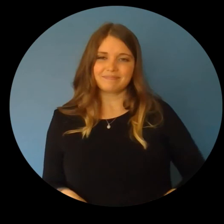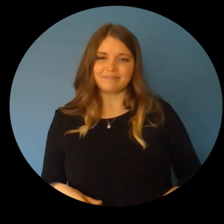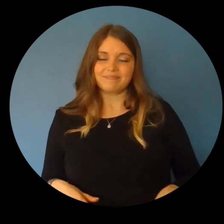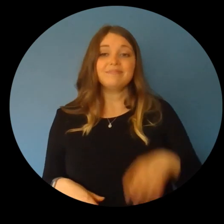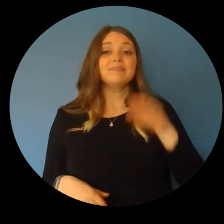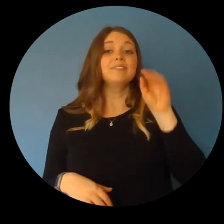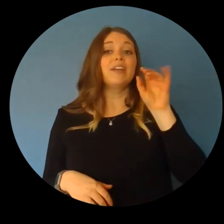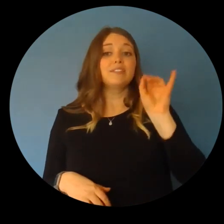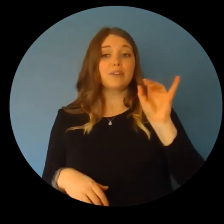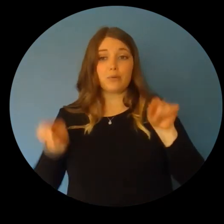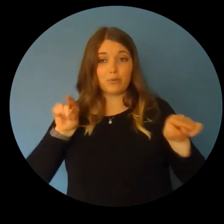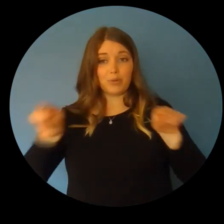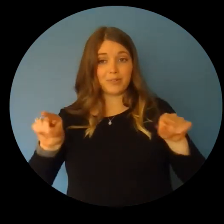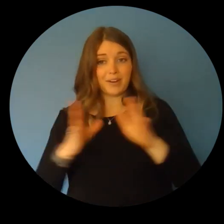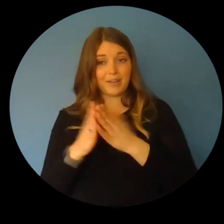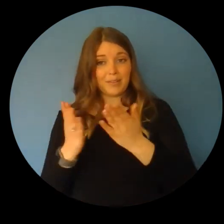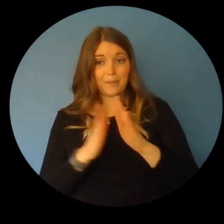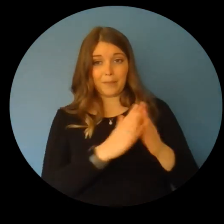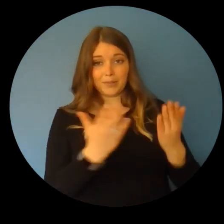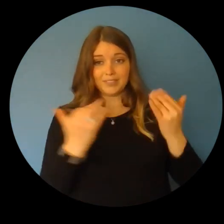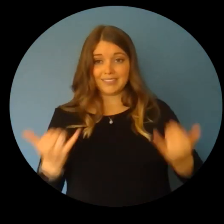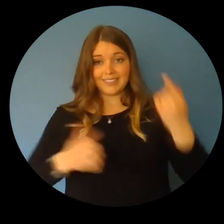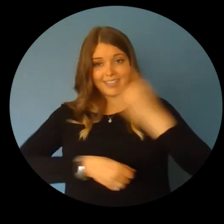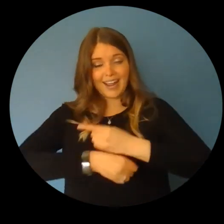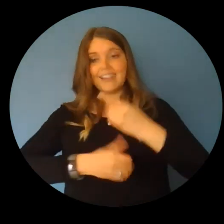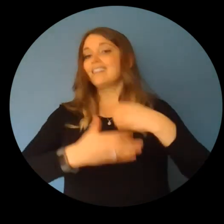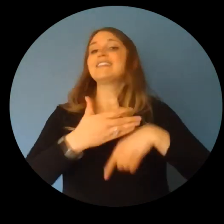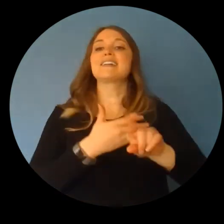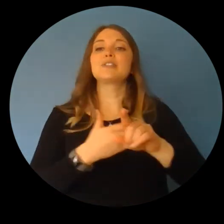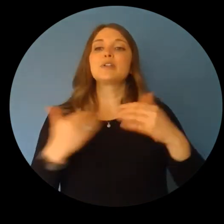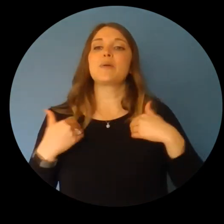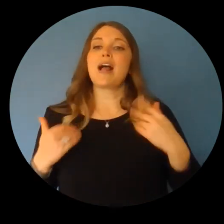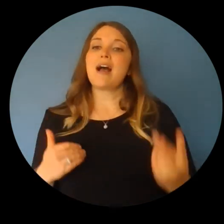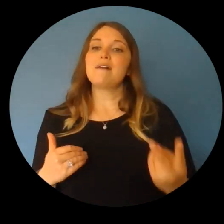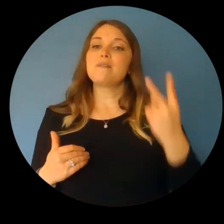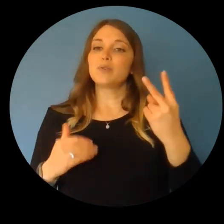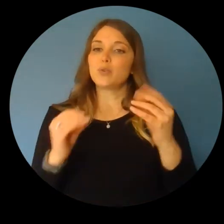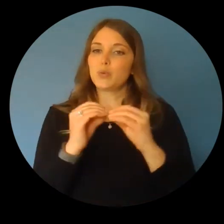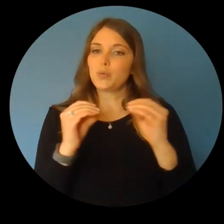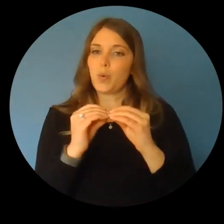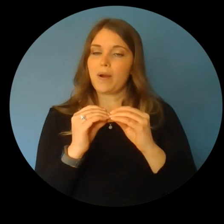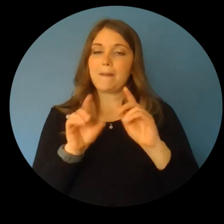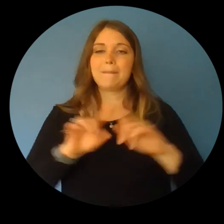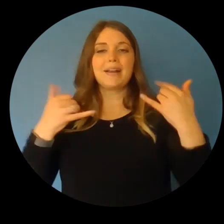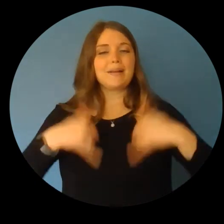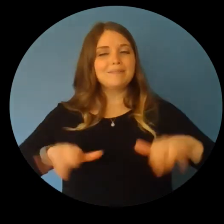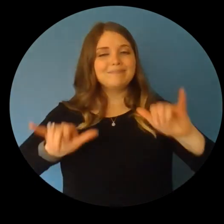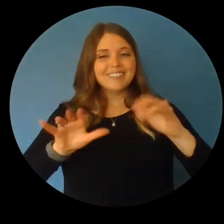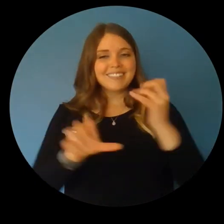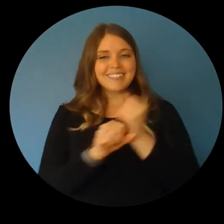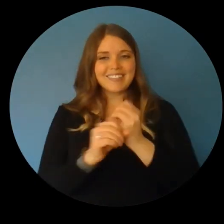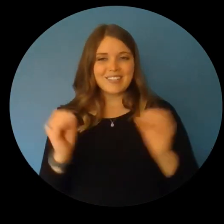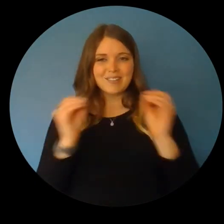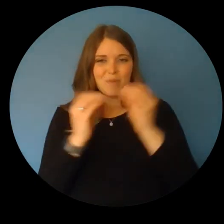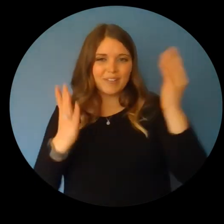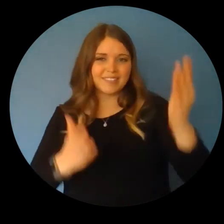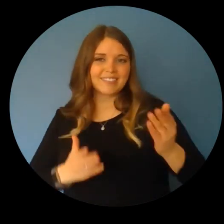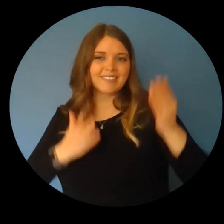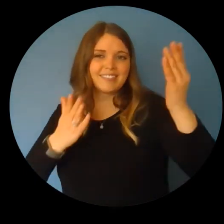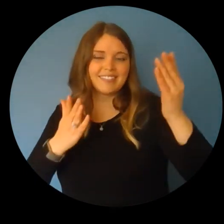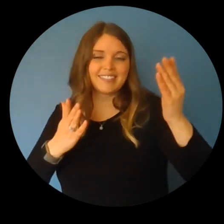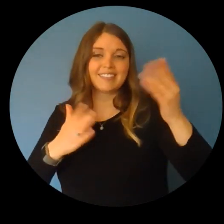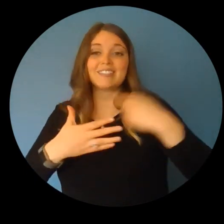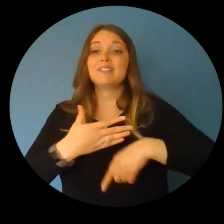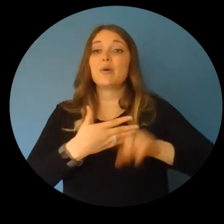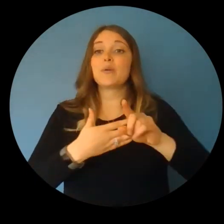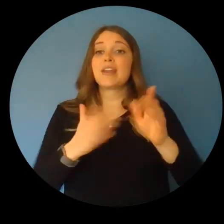today. I will have two more books for you next week, but I'm still getting suggestions in, so I'll make next week's books